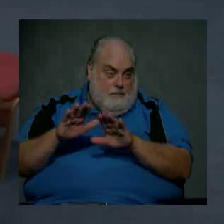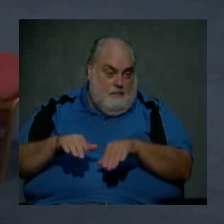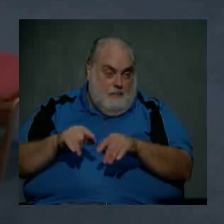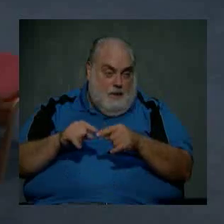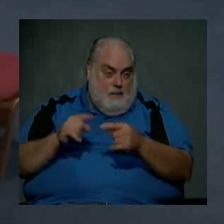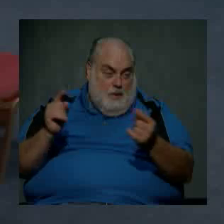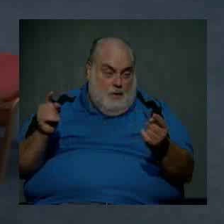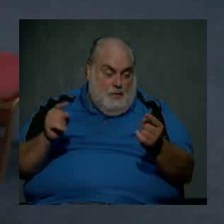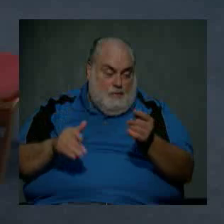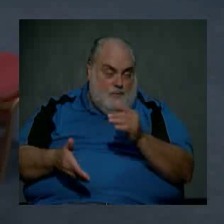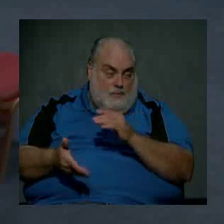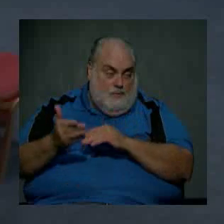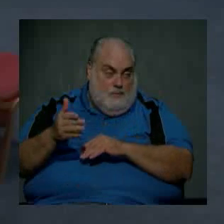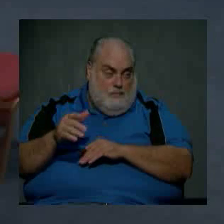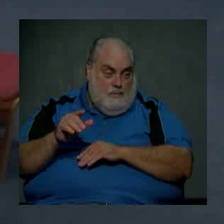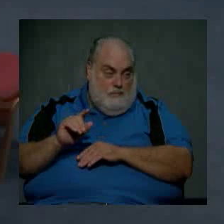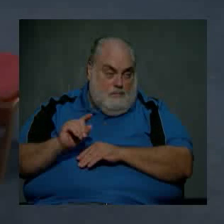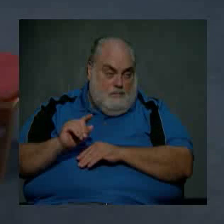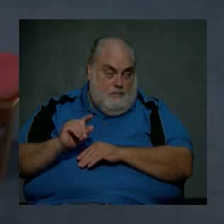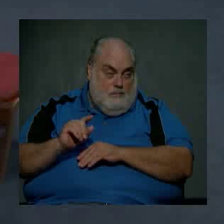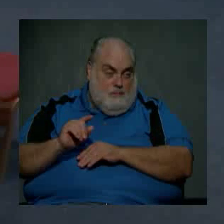And those opposed?